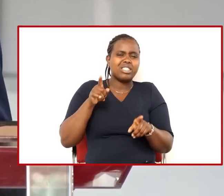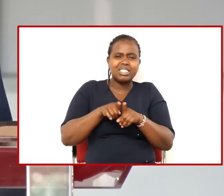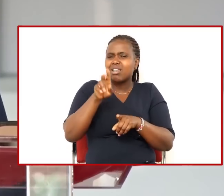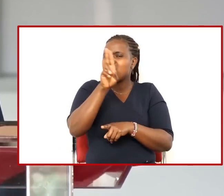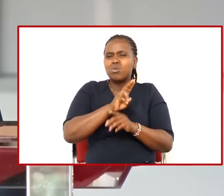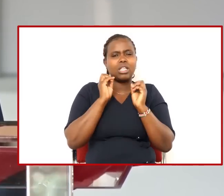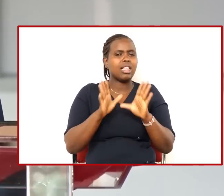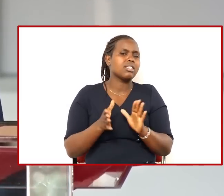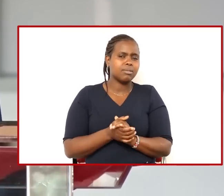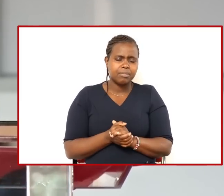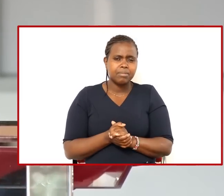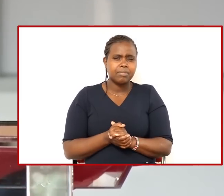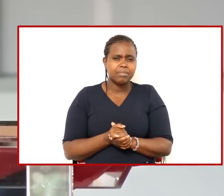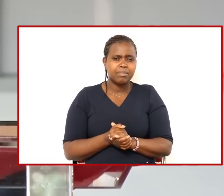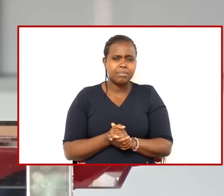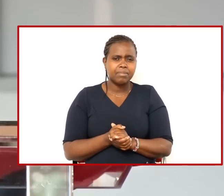are useless.